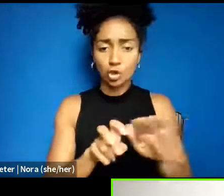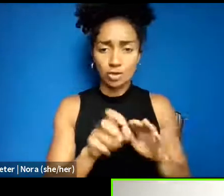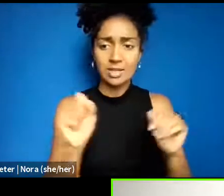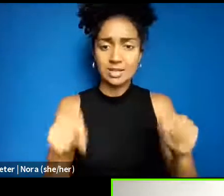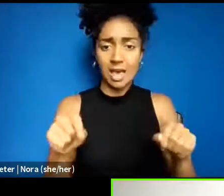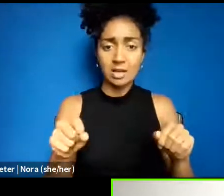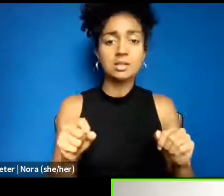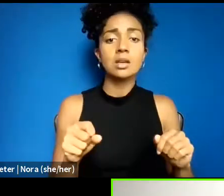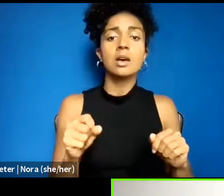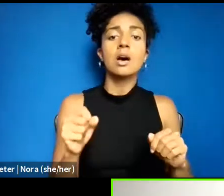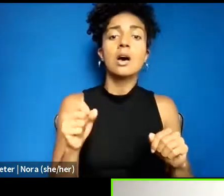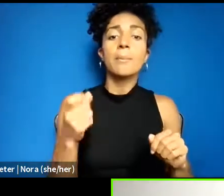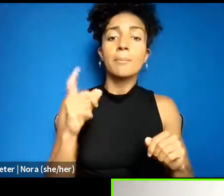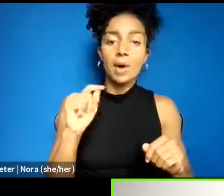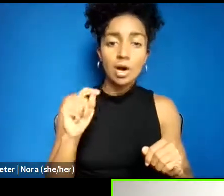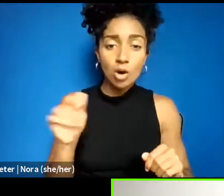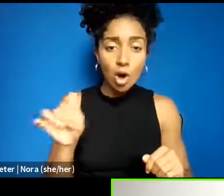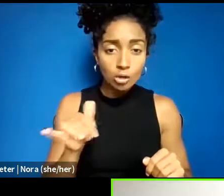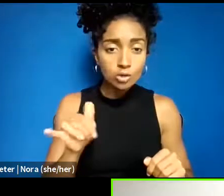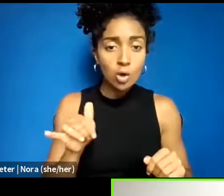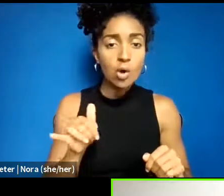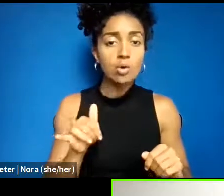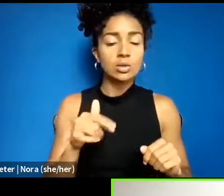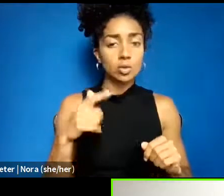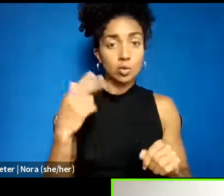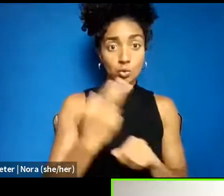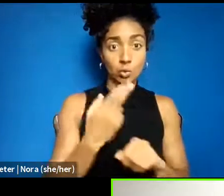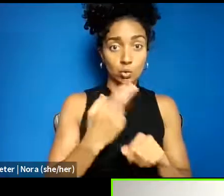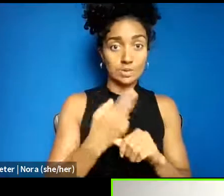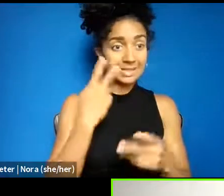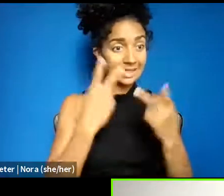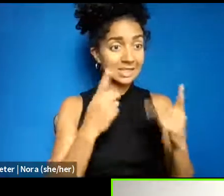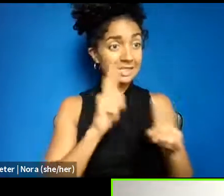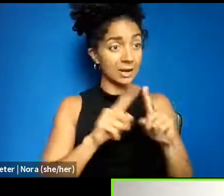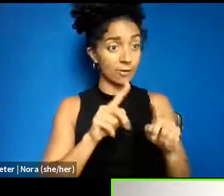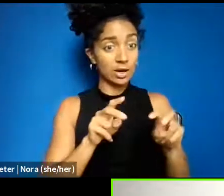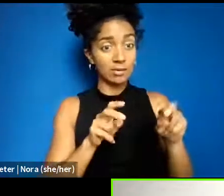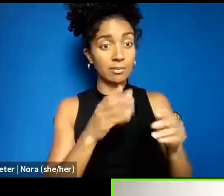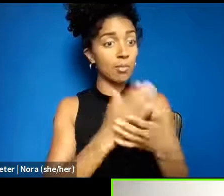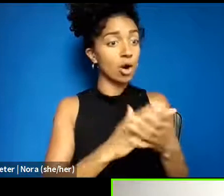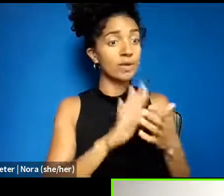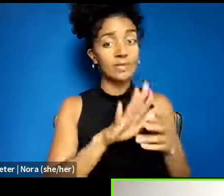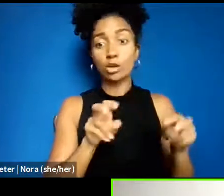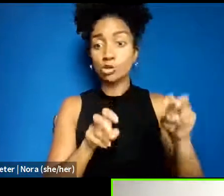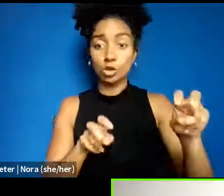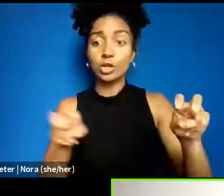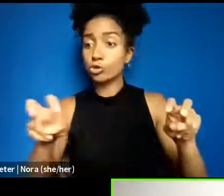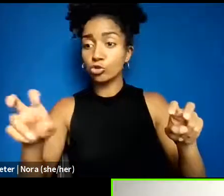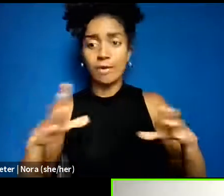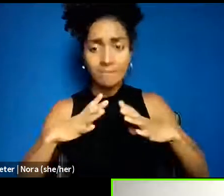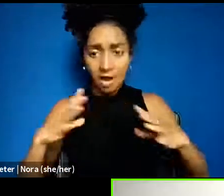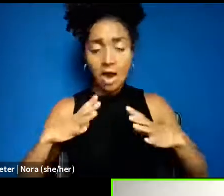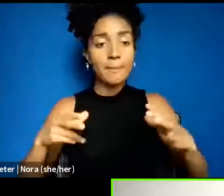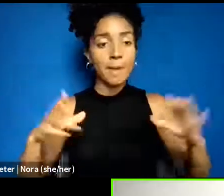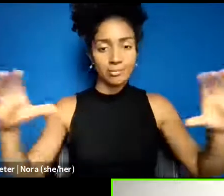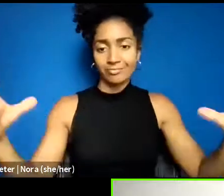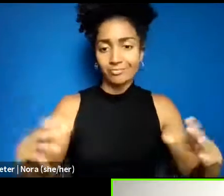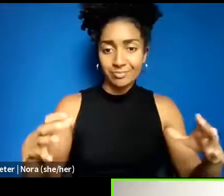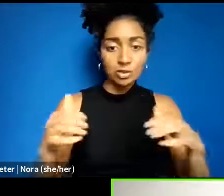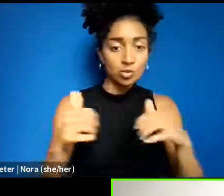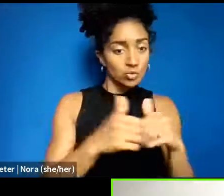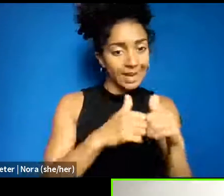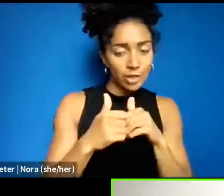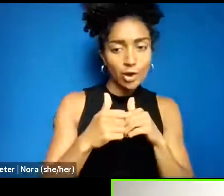entry points, but also using it to expand and to meet them where they are so that you can kind of bring them